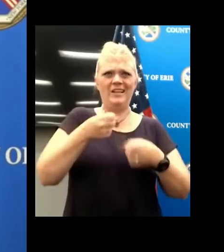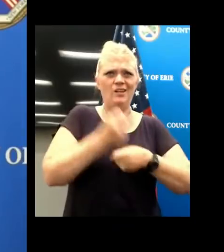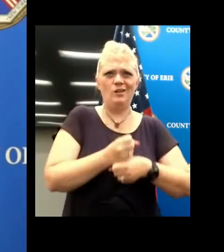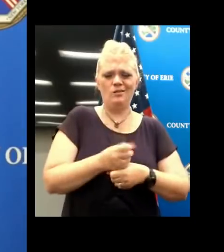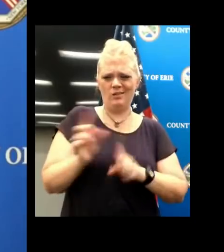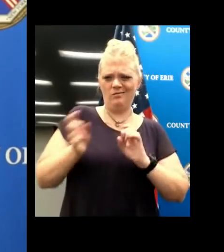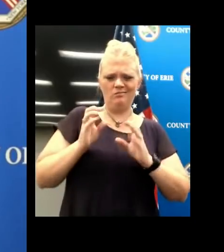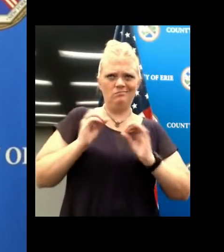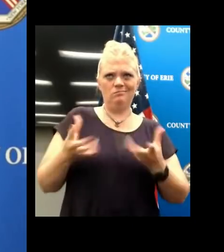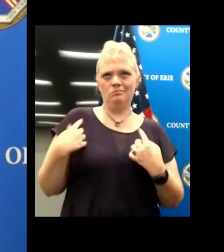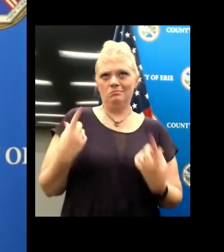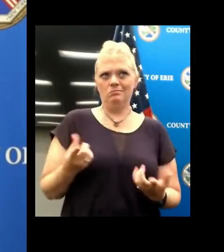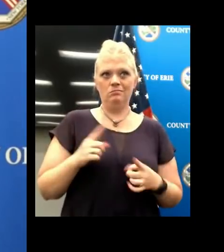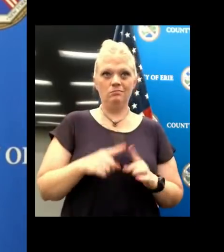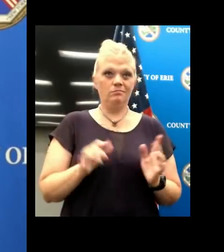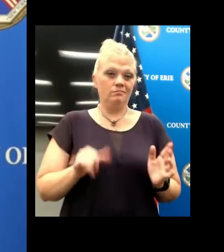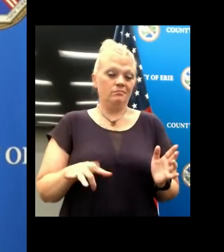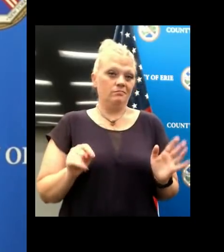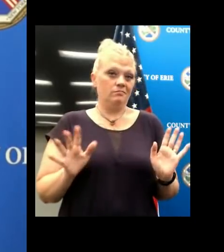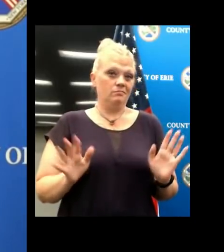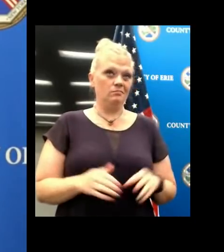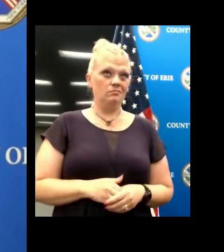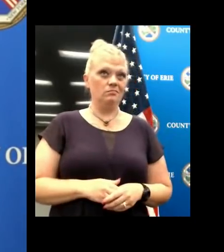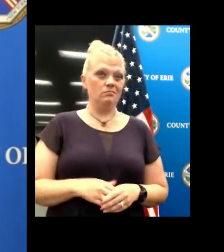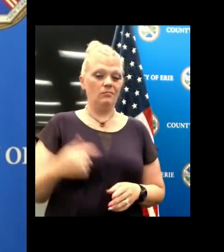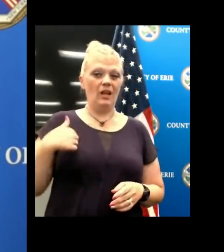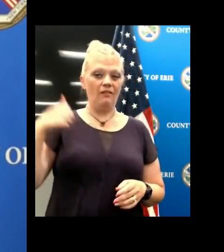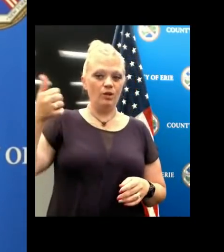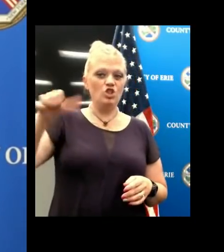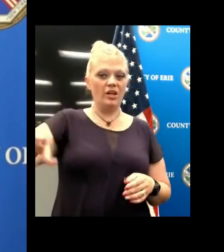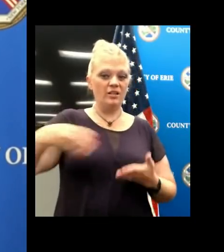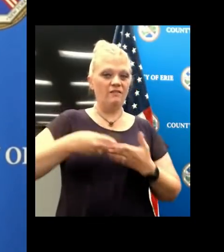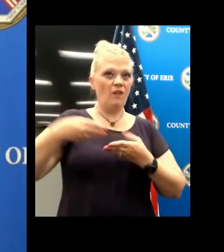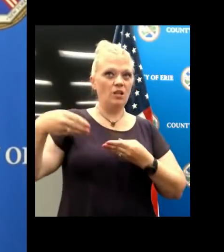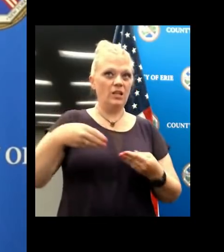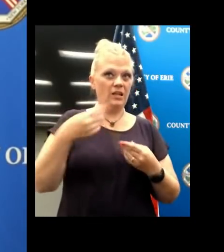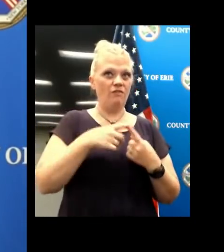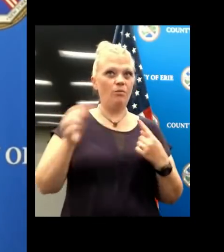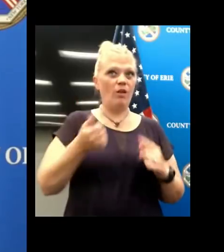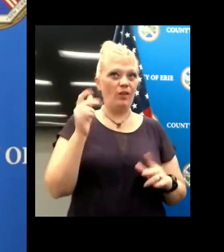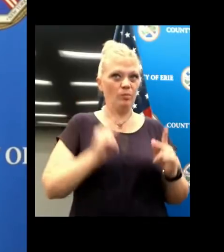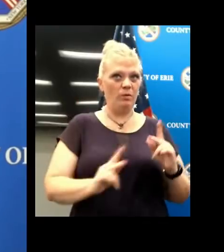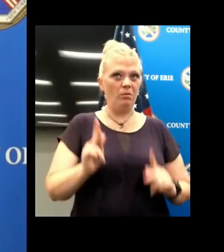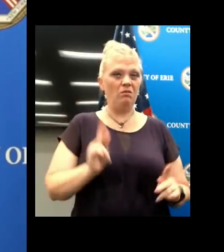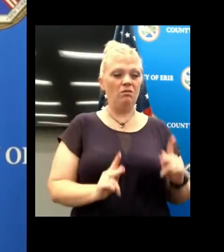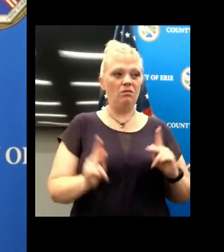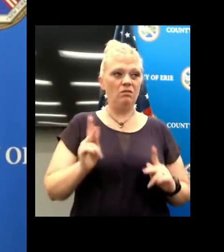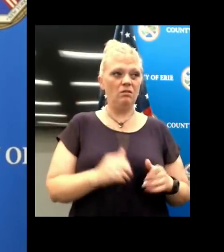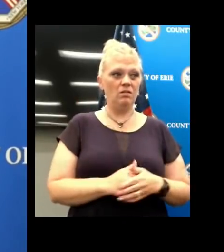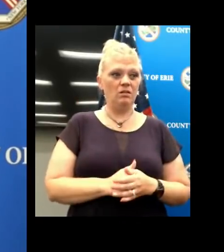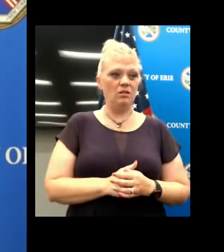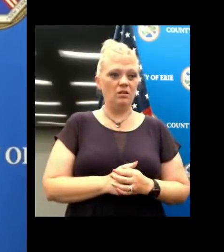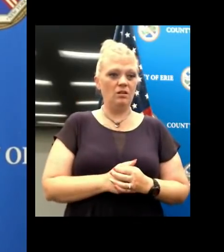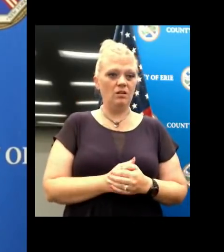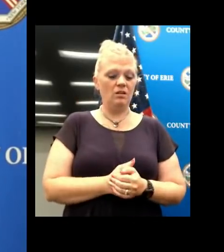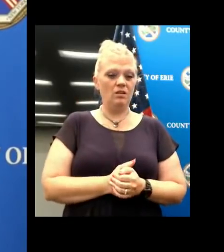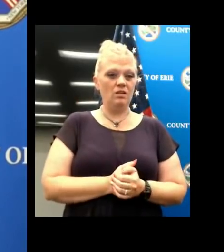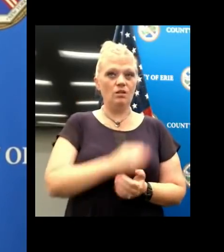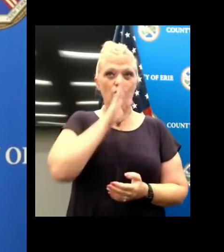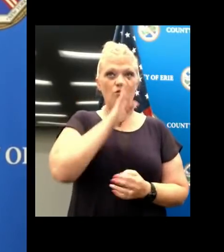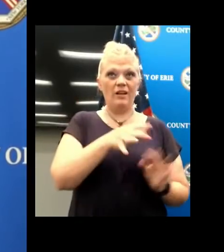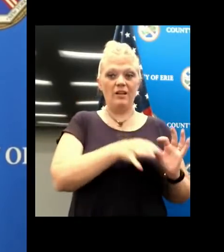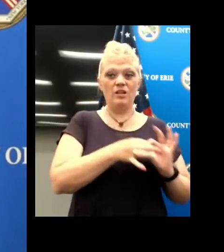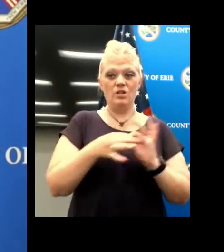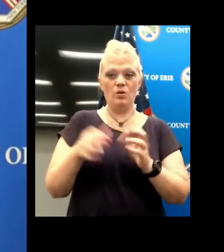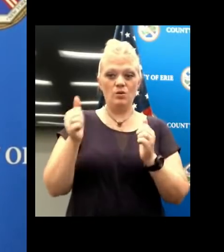but that's just how it goes. I've rejected funding in the past from other individuals that were directly associated